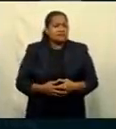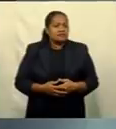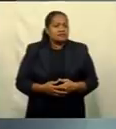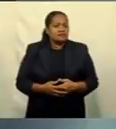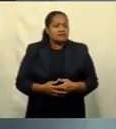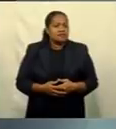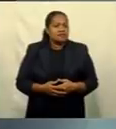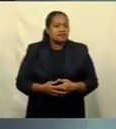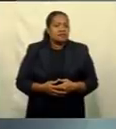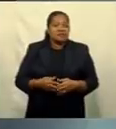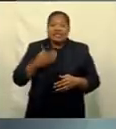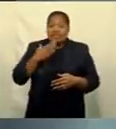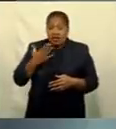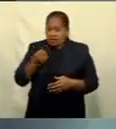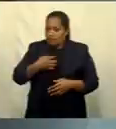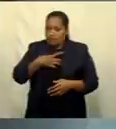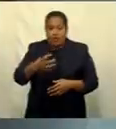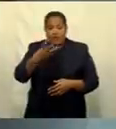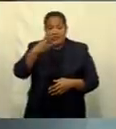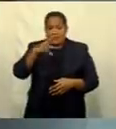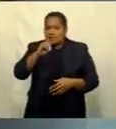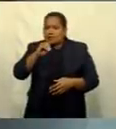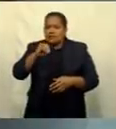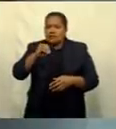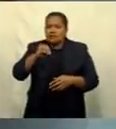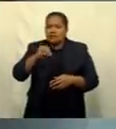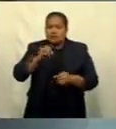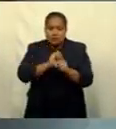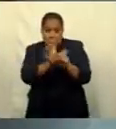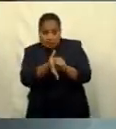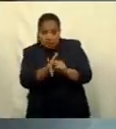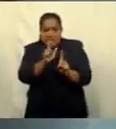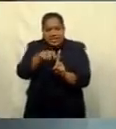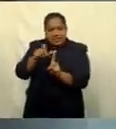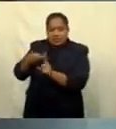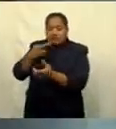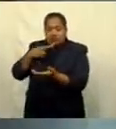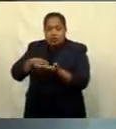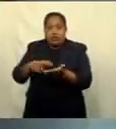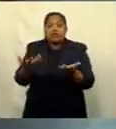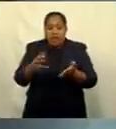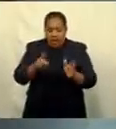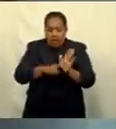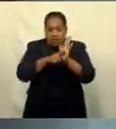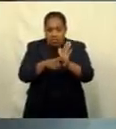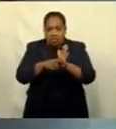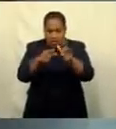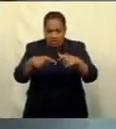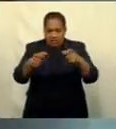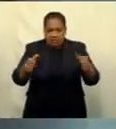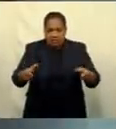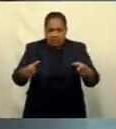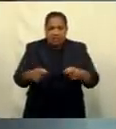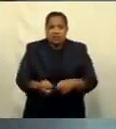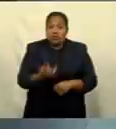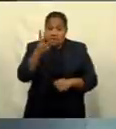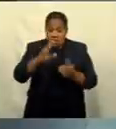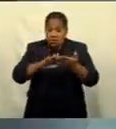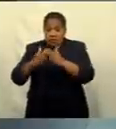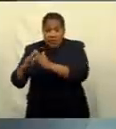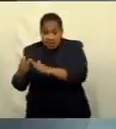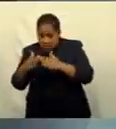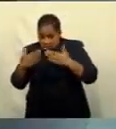Geraldine, more than 30 COVID-19 cases have been recorded in Lautoka City, and so far 3 communities have been put